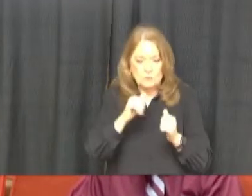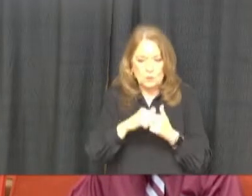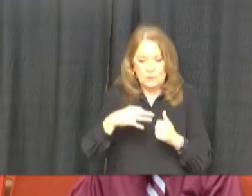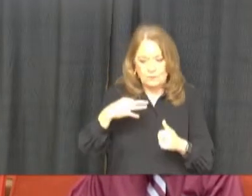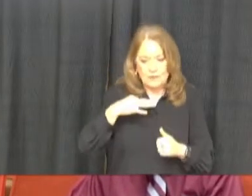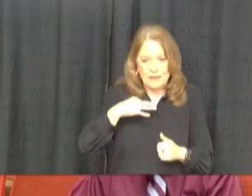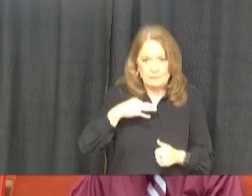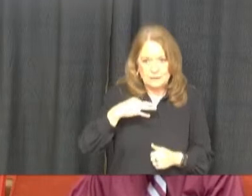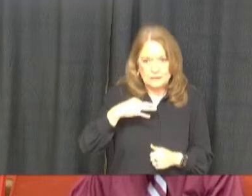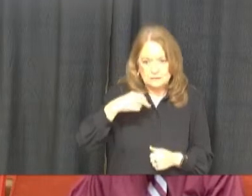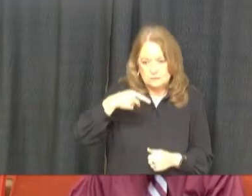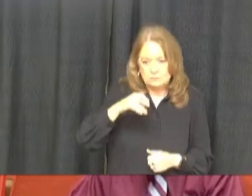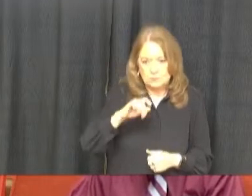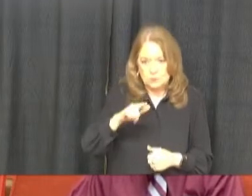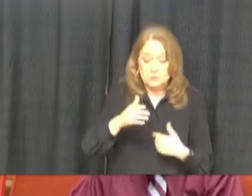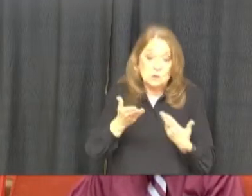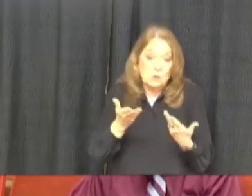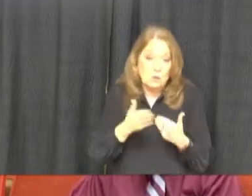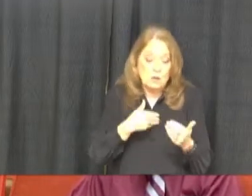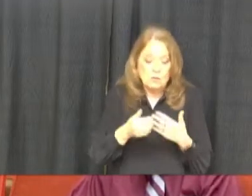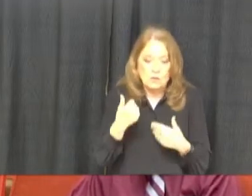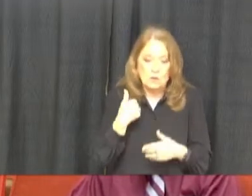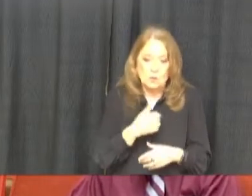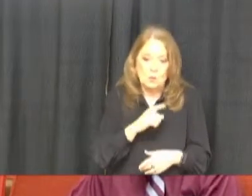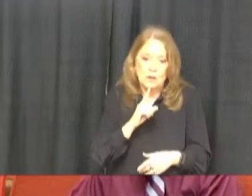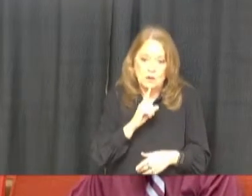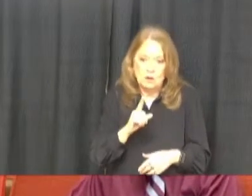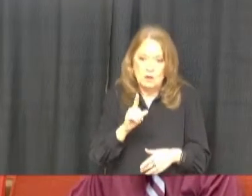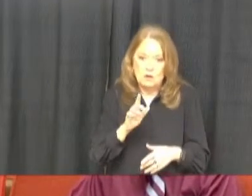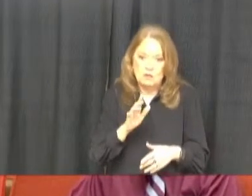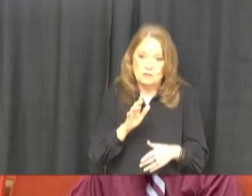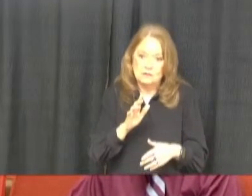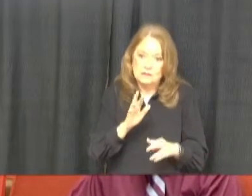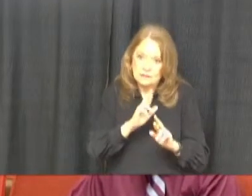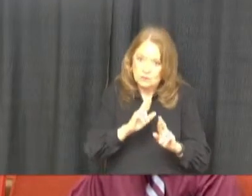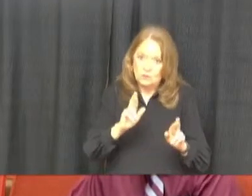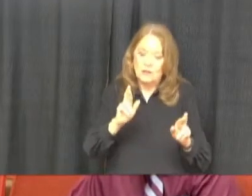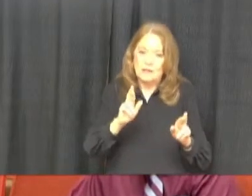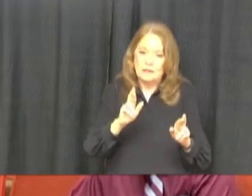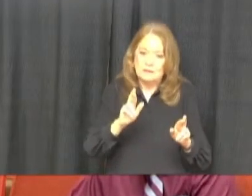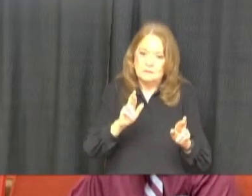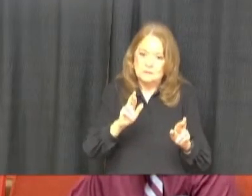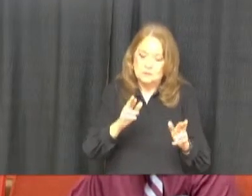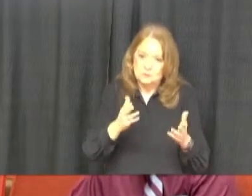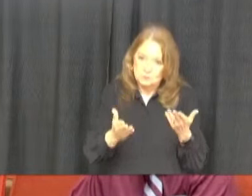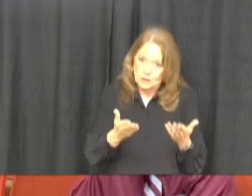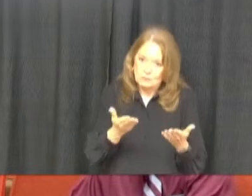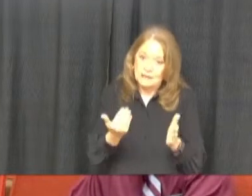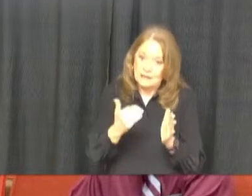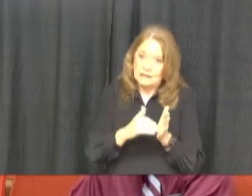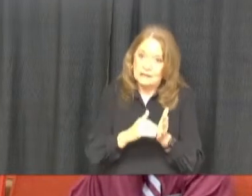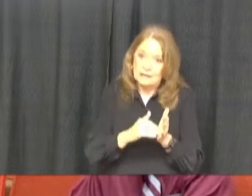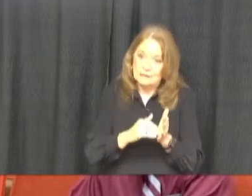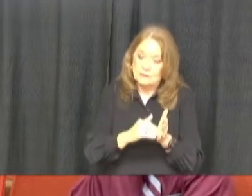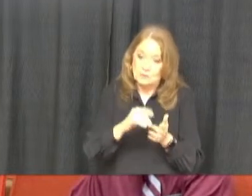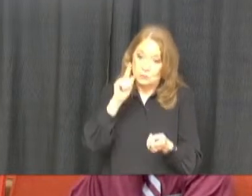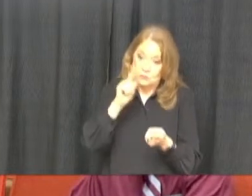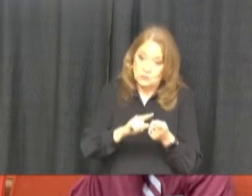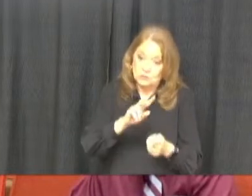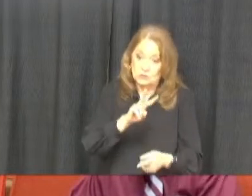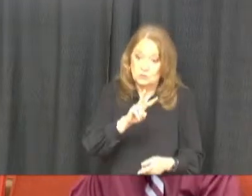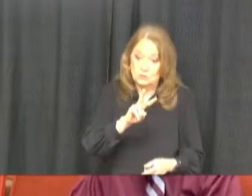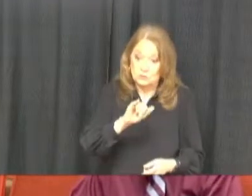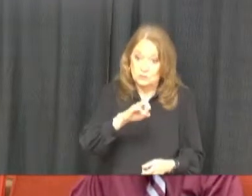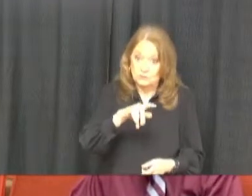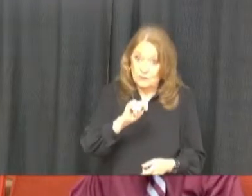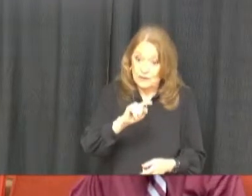pool. So although we are about to most likely, again, reduce violent crime in this